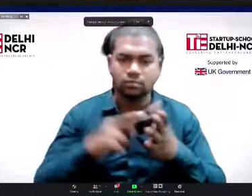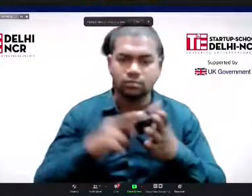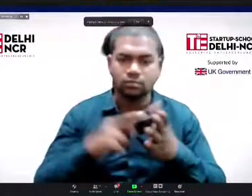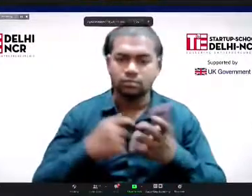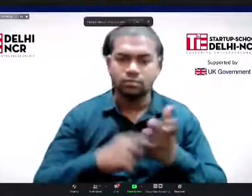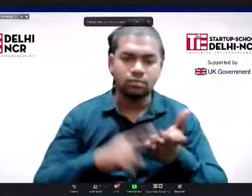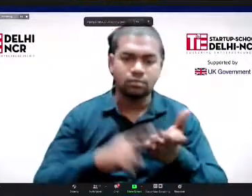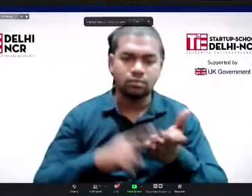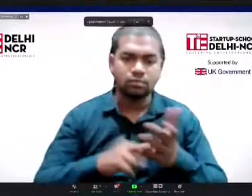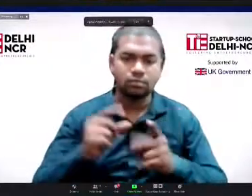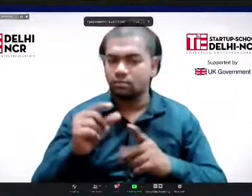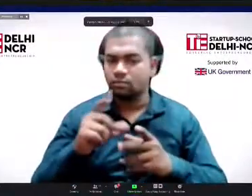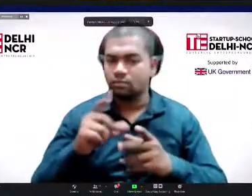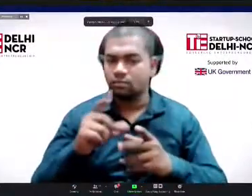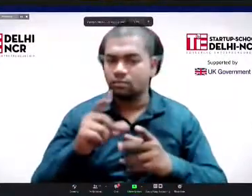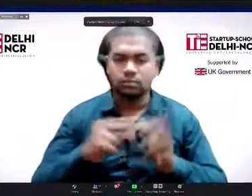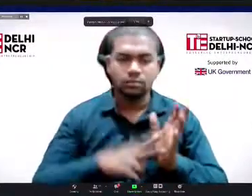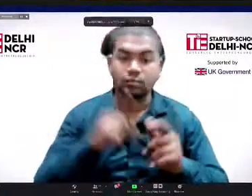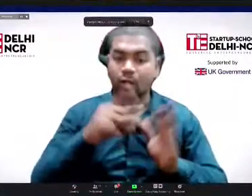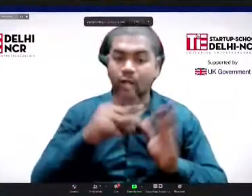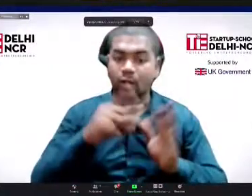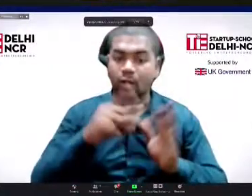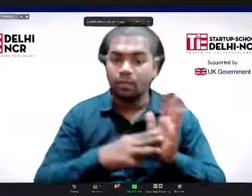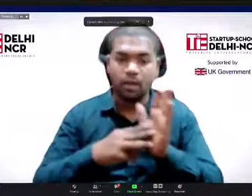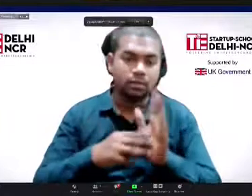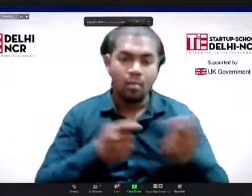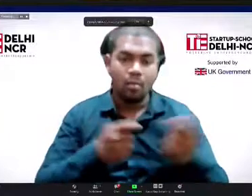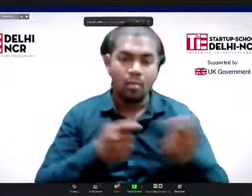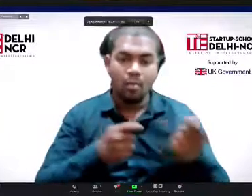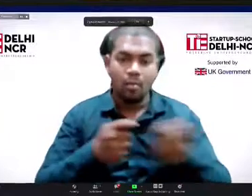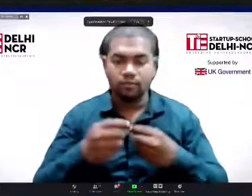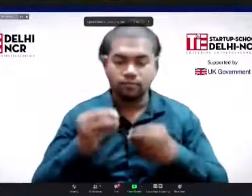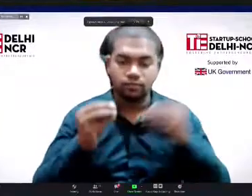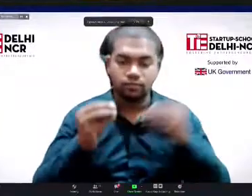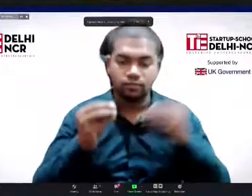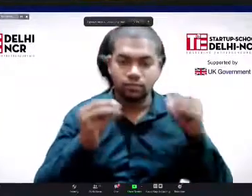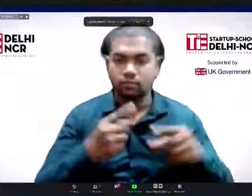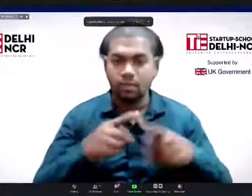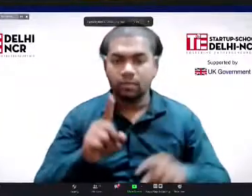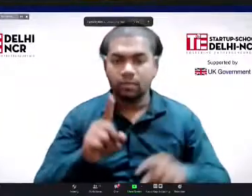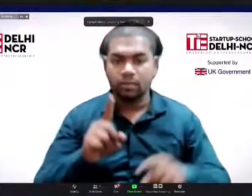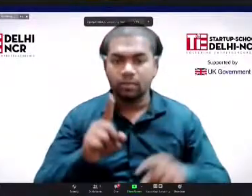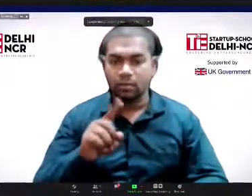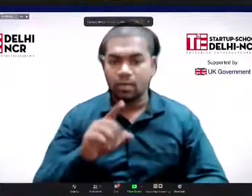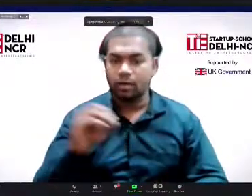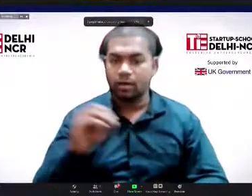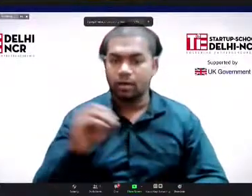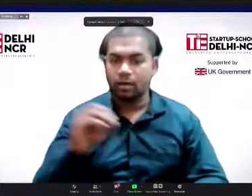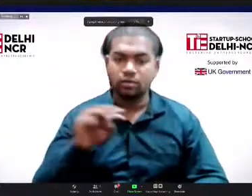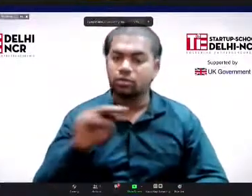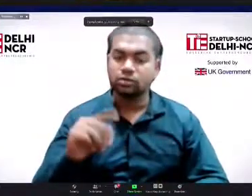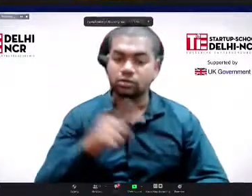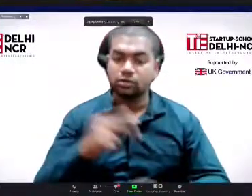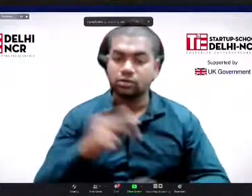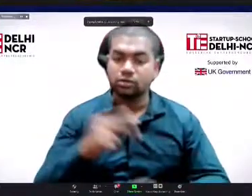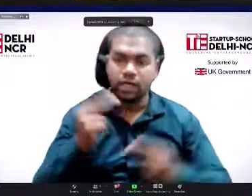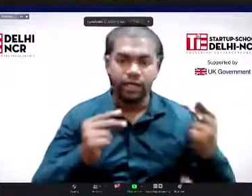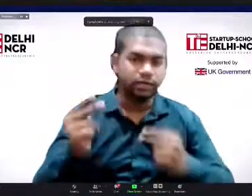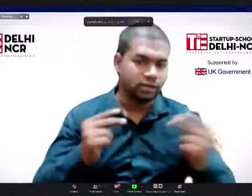1 million into marketing, but not 100,000 into design. And